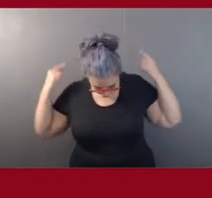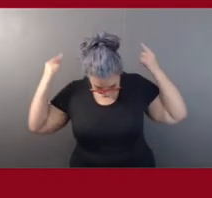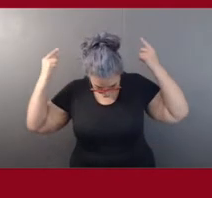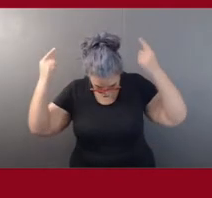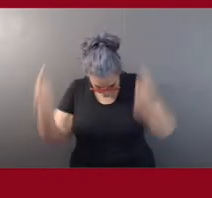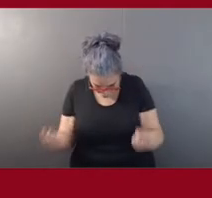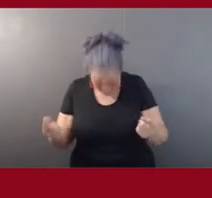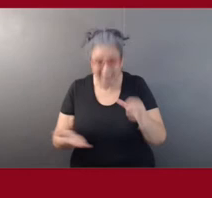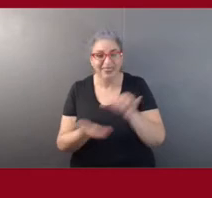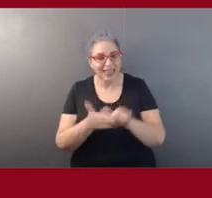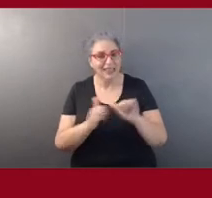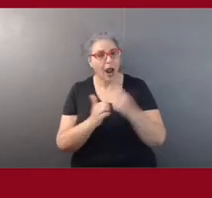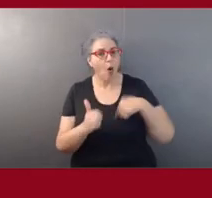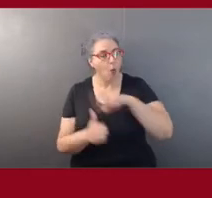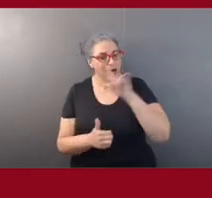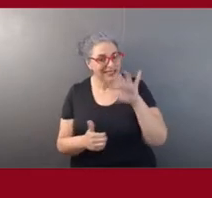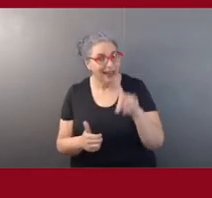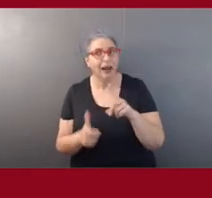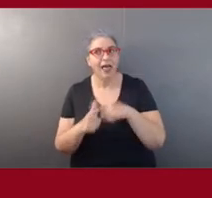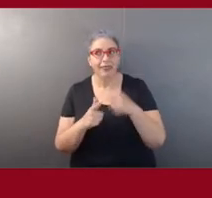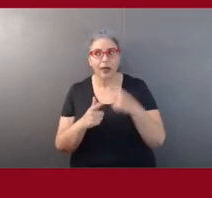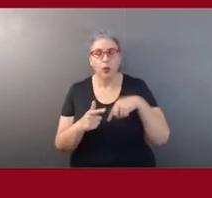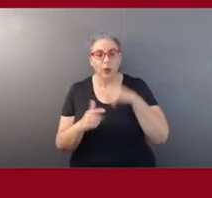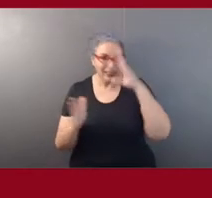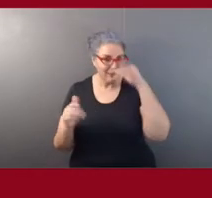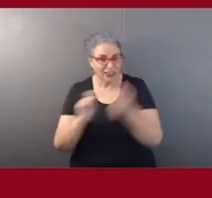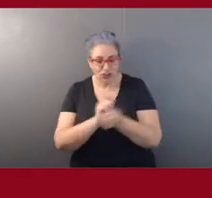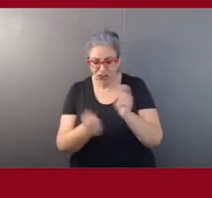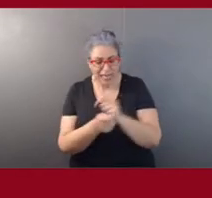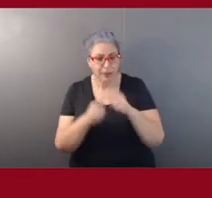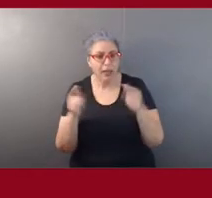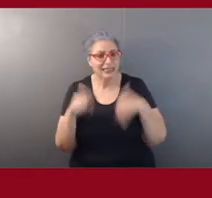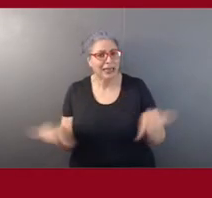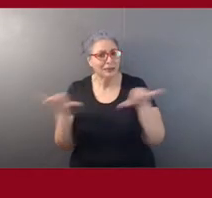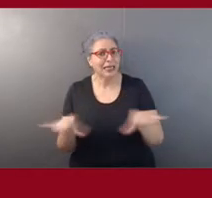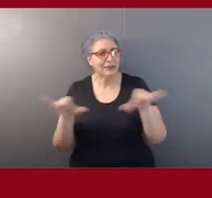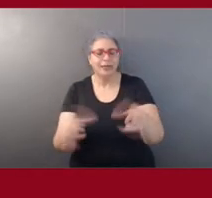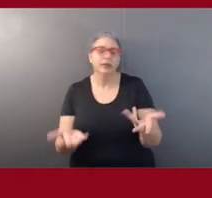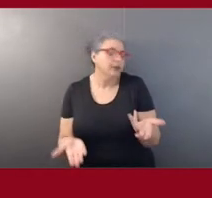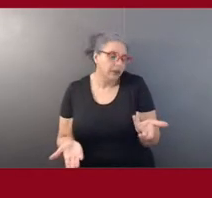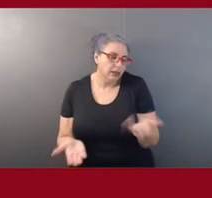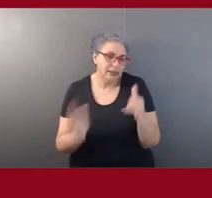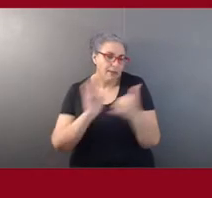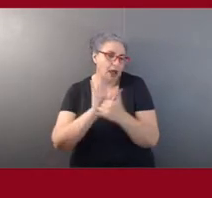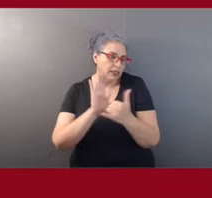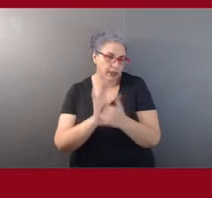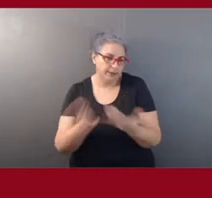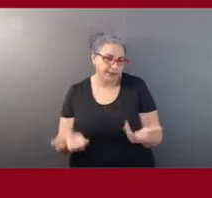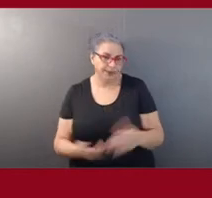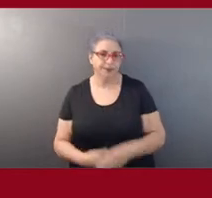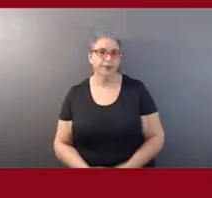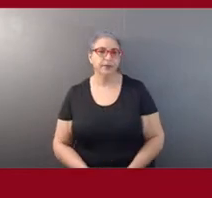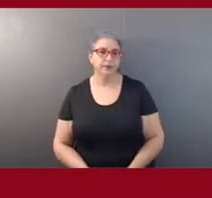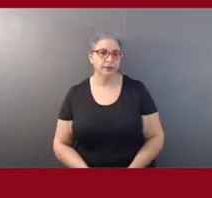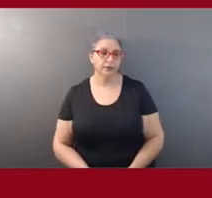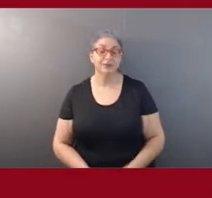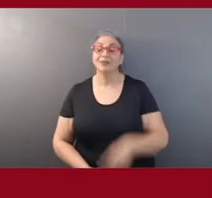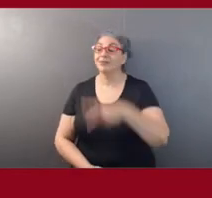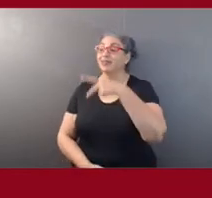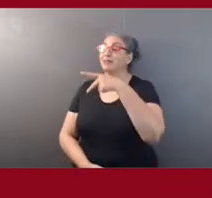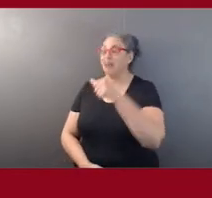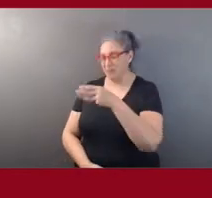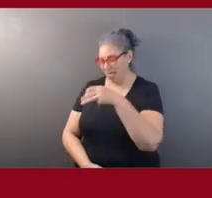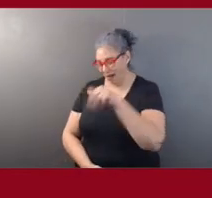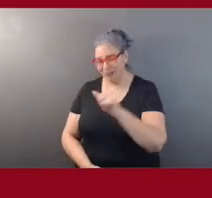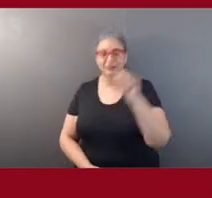done things and expecting things to change. I think it's impossible to make change that way. data, like I think the data that everyone's collecting